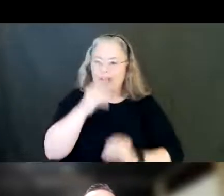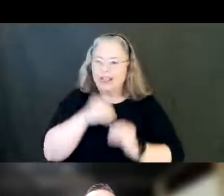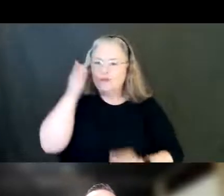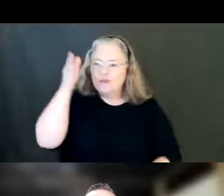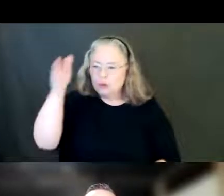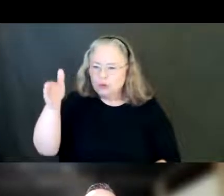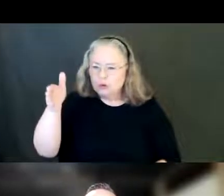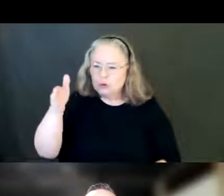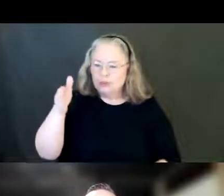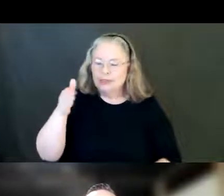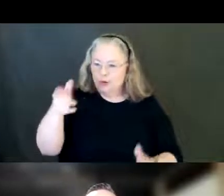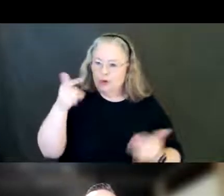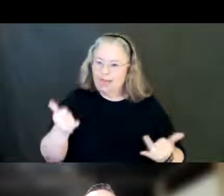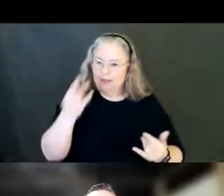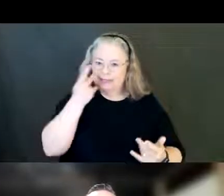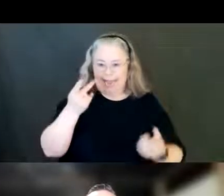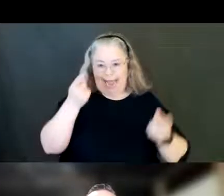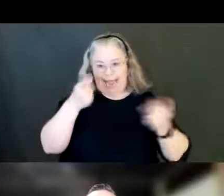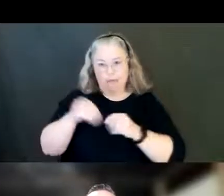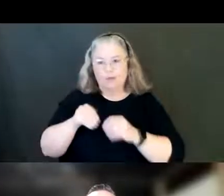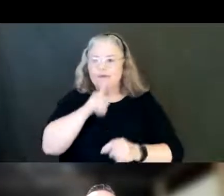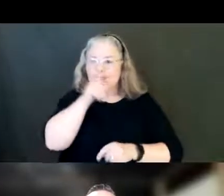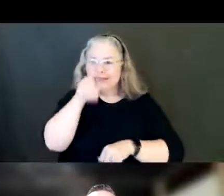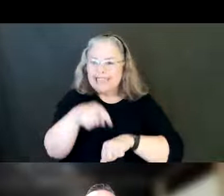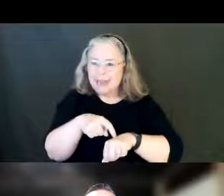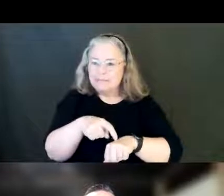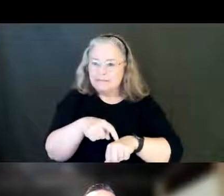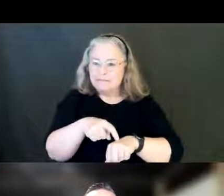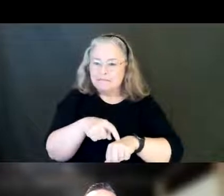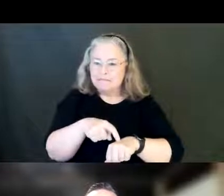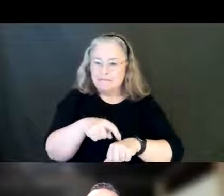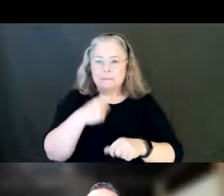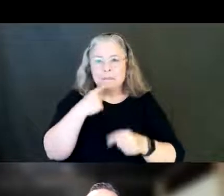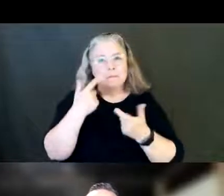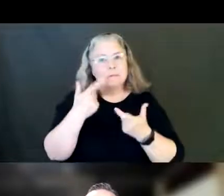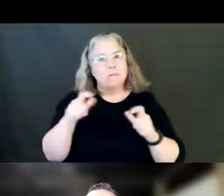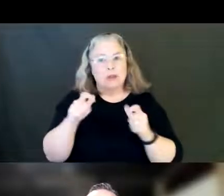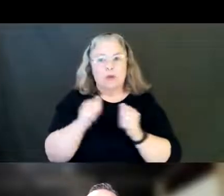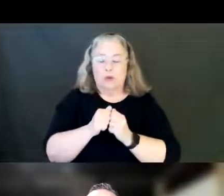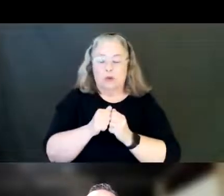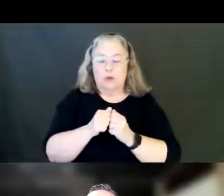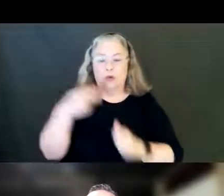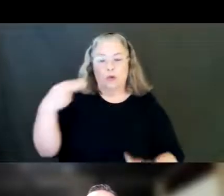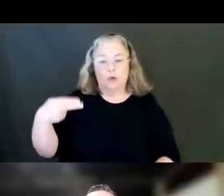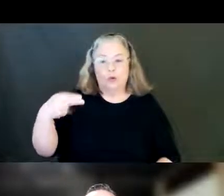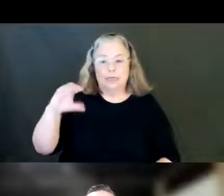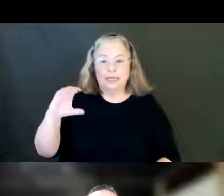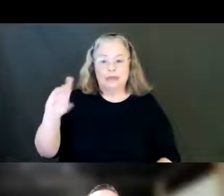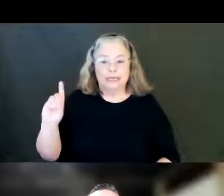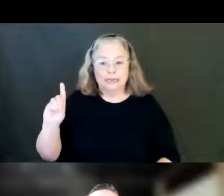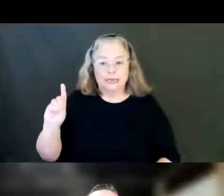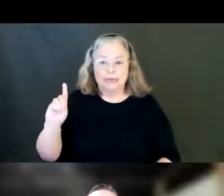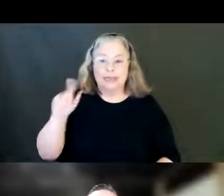of seeing it happen real time. And that's one of the biggest things with human-centered design and this